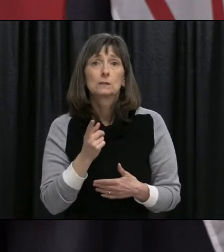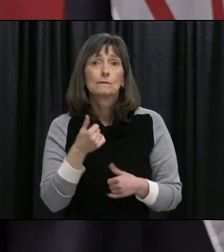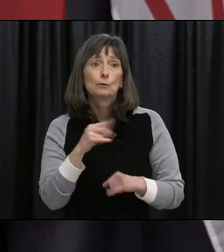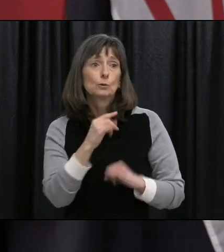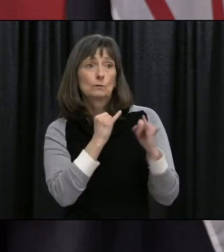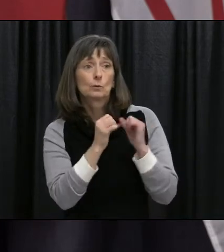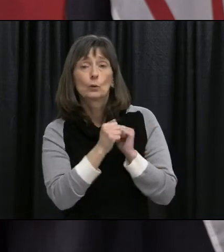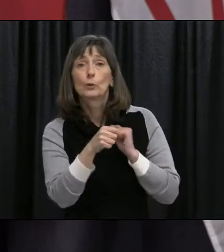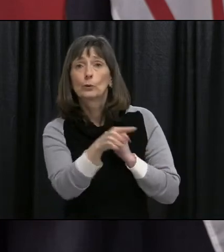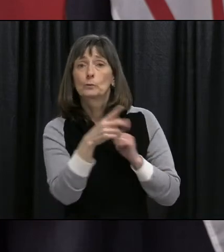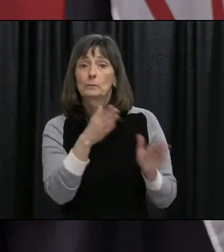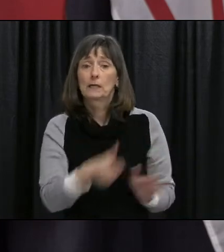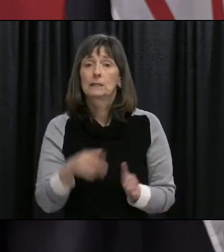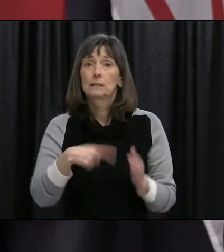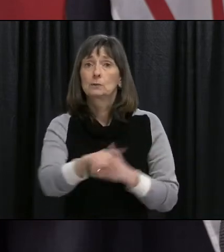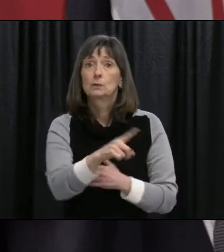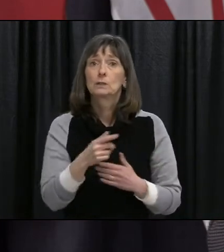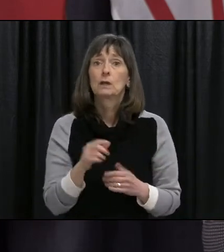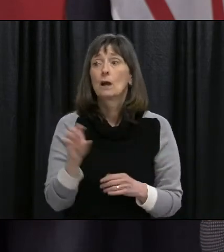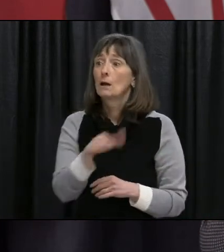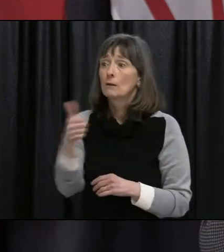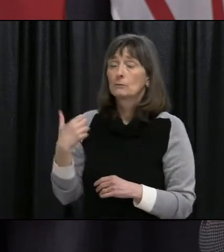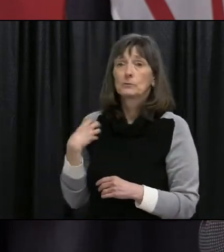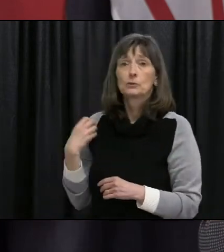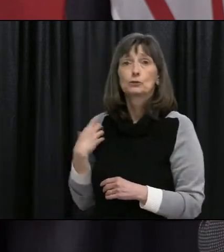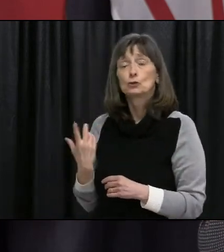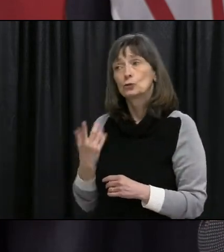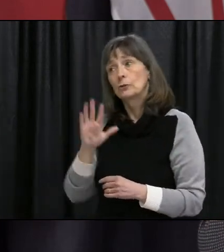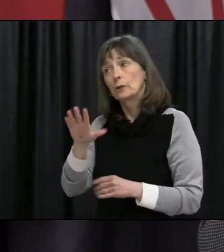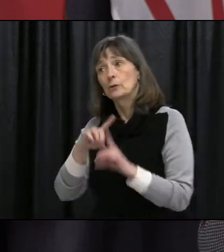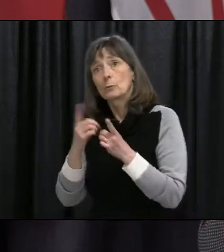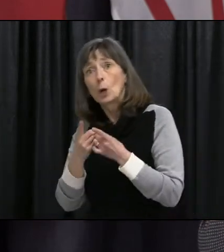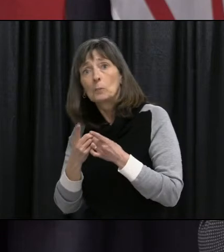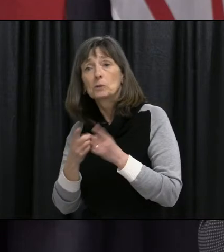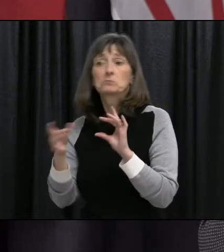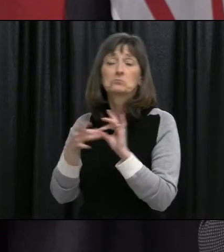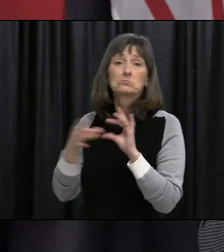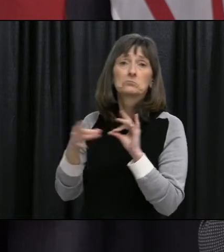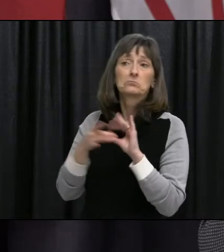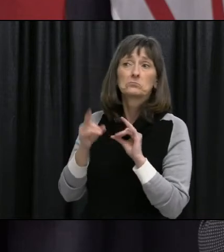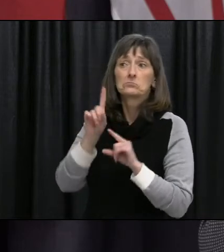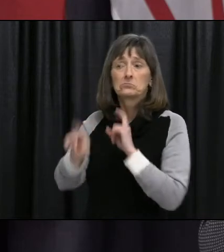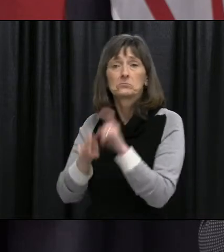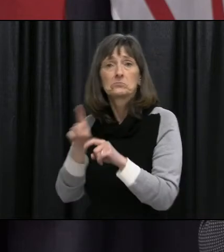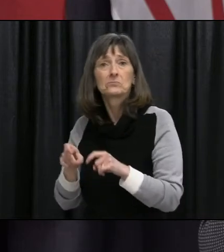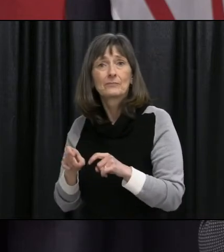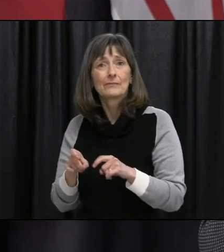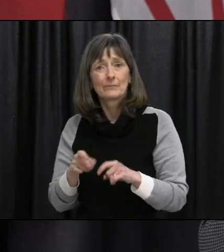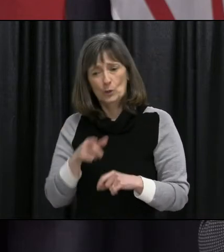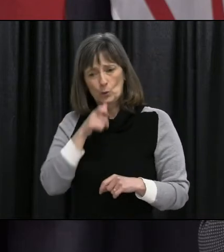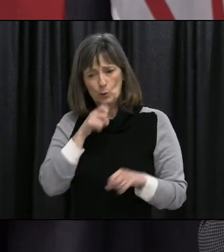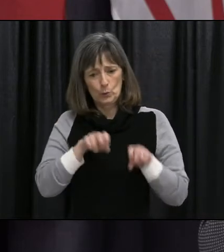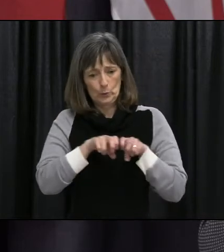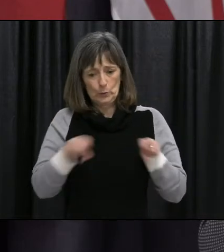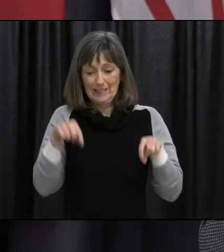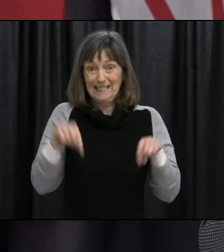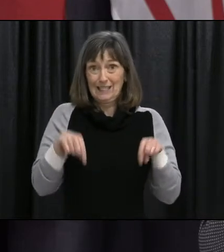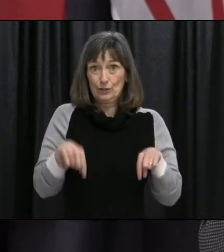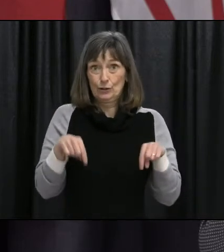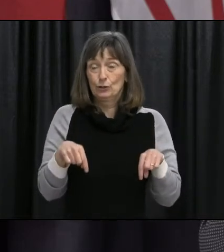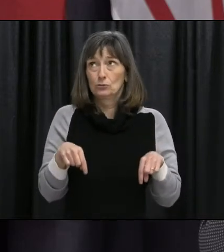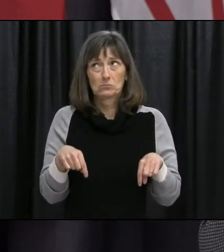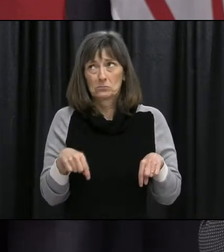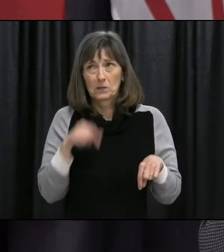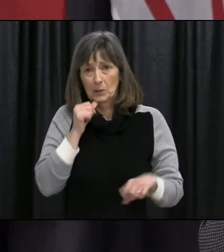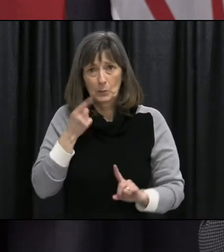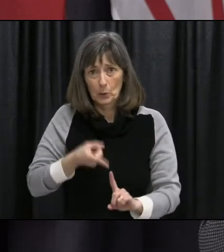various ministers that would be out there publicly speaking on behalf of their departments. I think it's not about who participates at the panel, is what services are